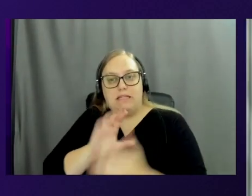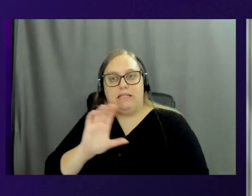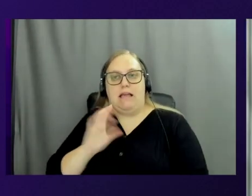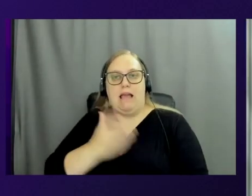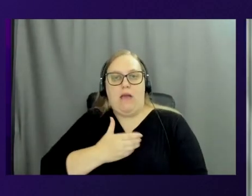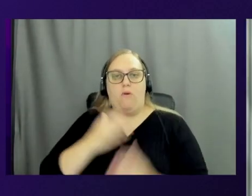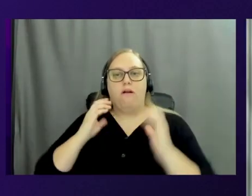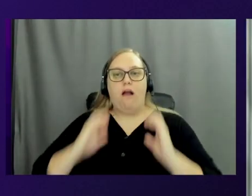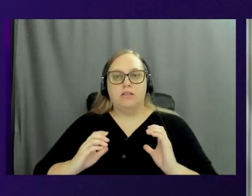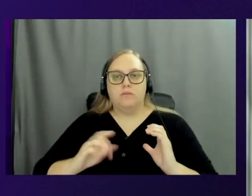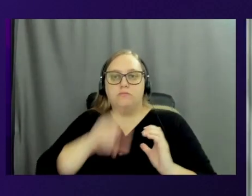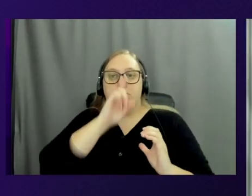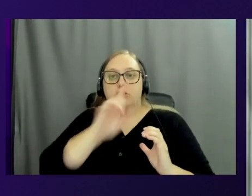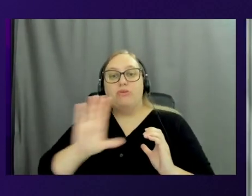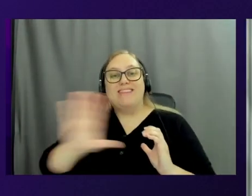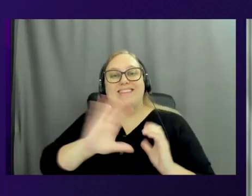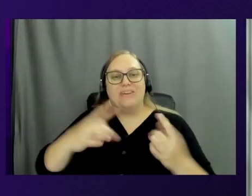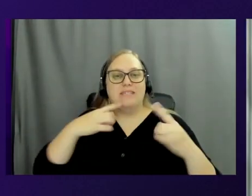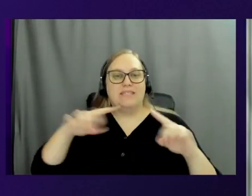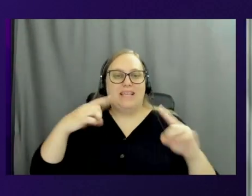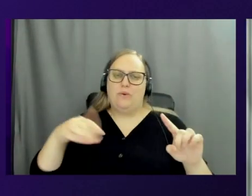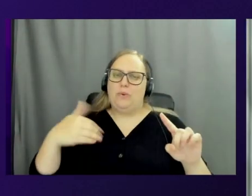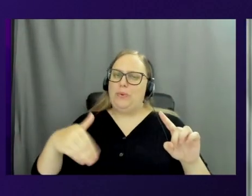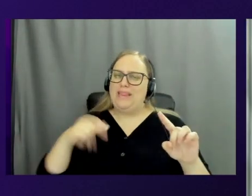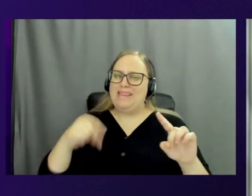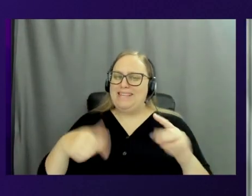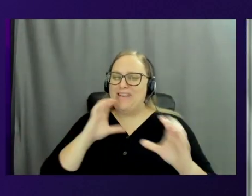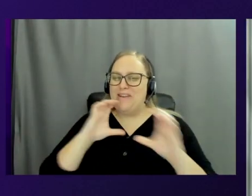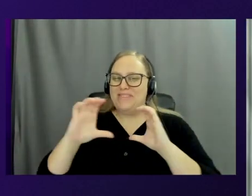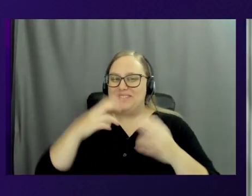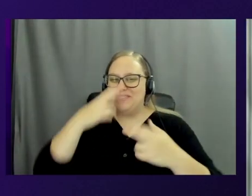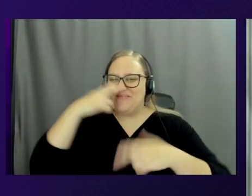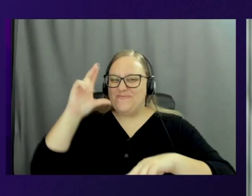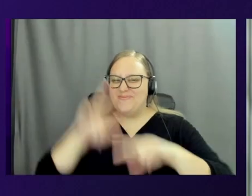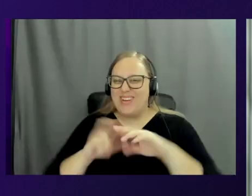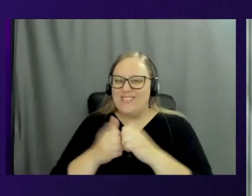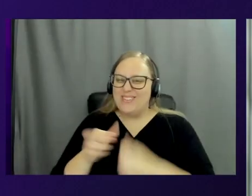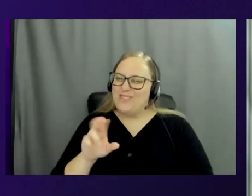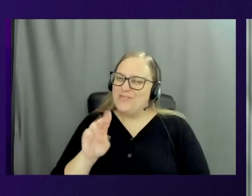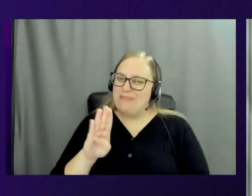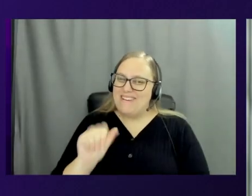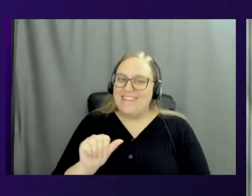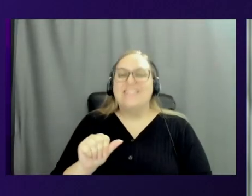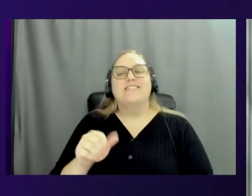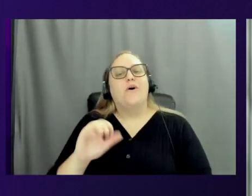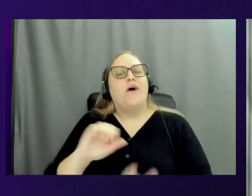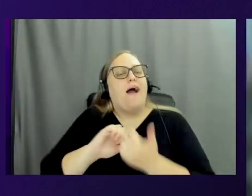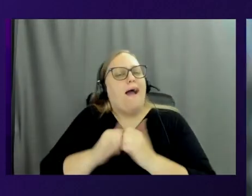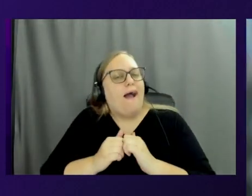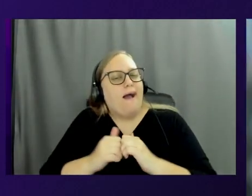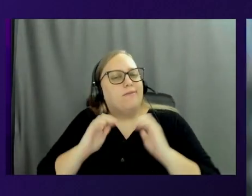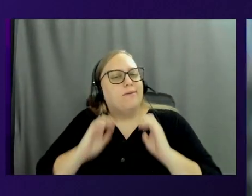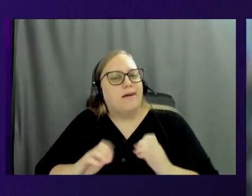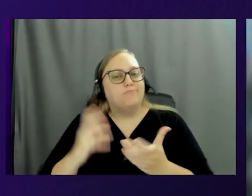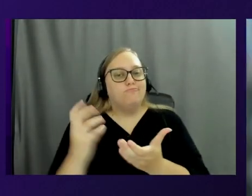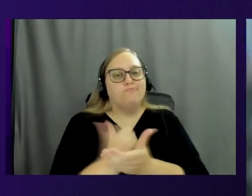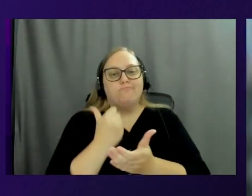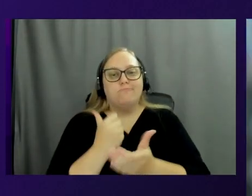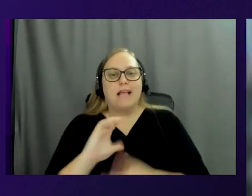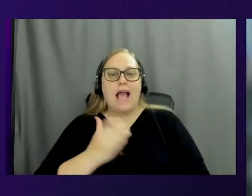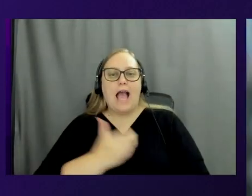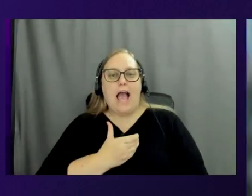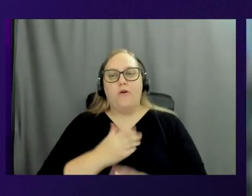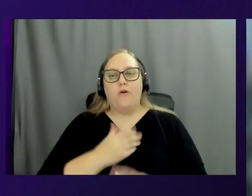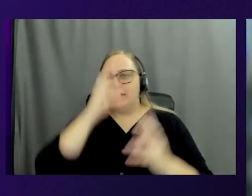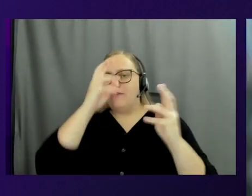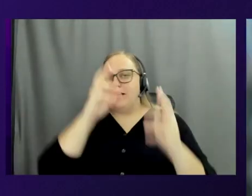Ruba, this has been a fun conversation. How can customers and partners take advantage of our silicon innovation? Well, I've learned a lot today, but